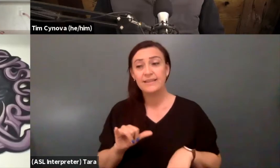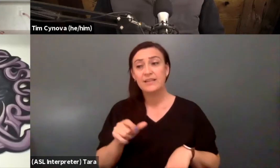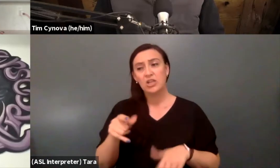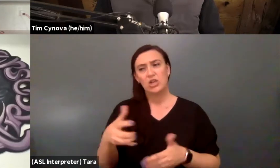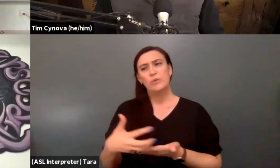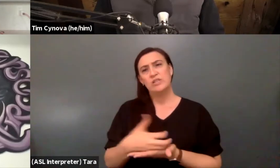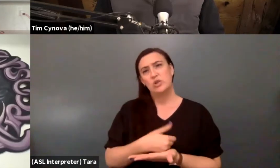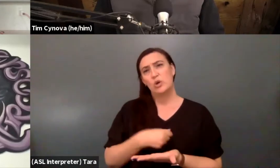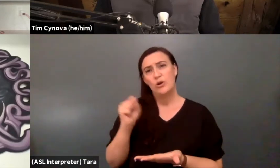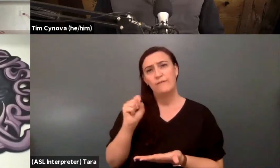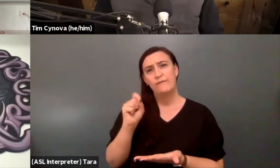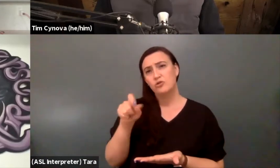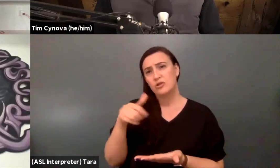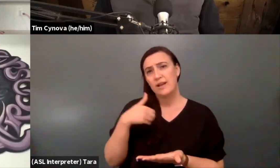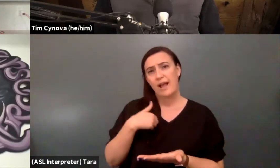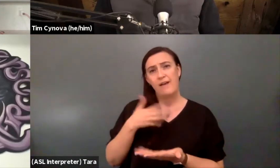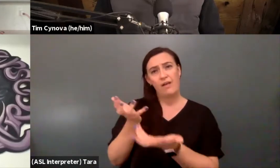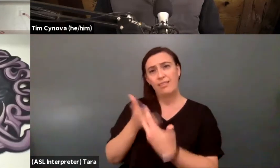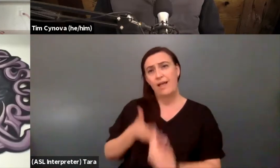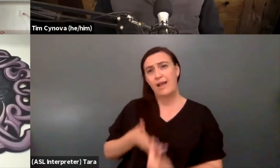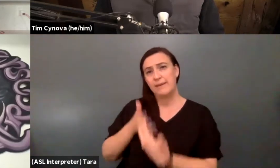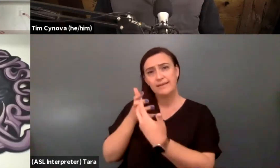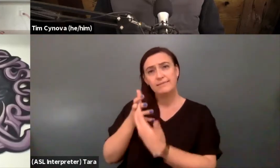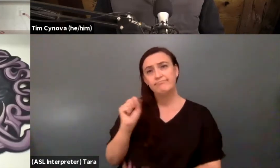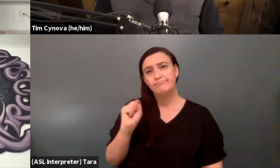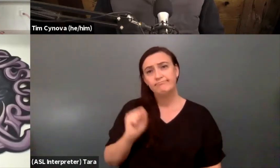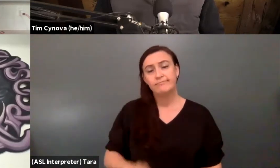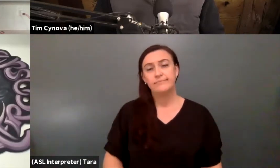deserve alignment.